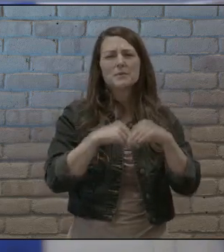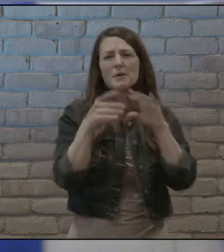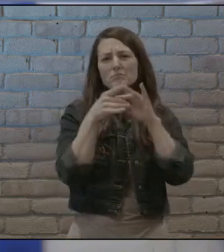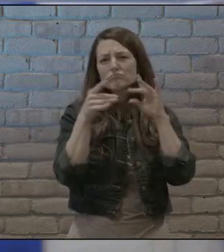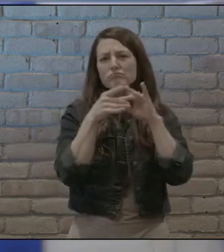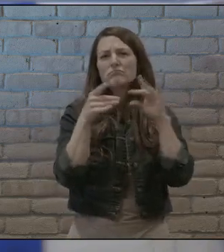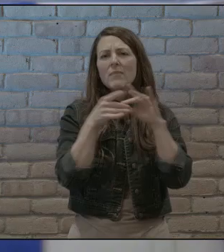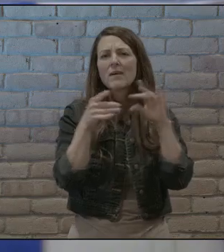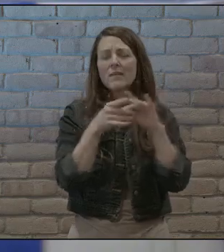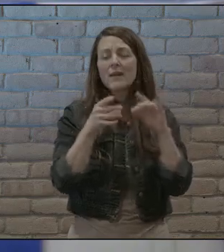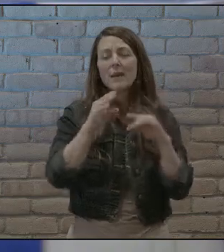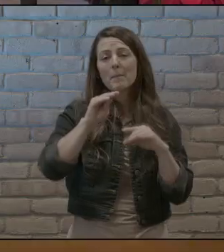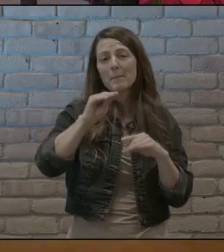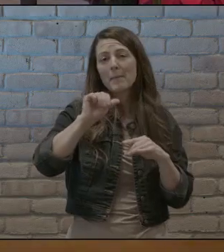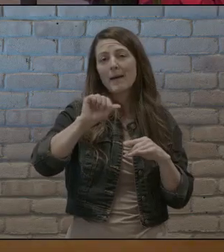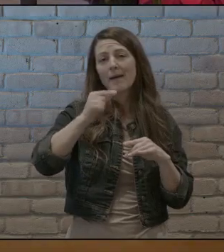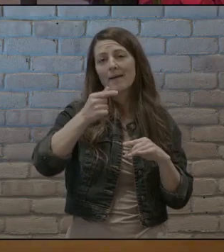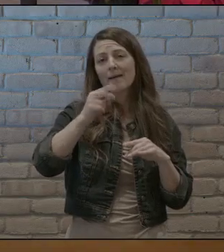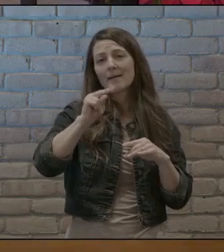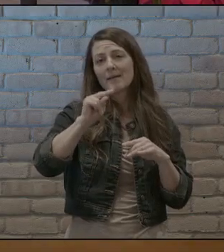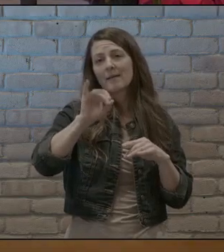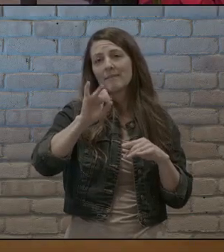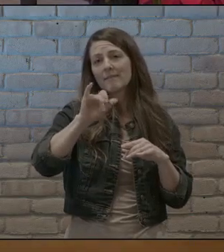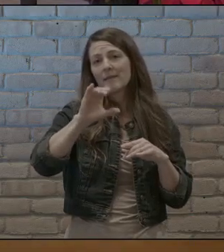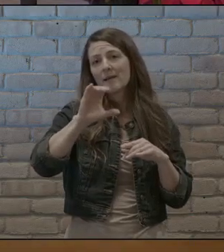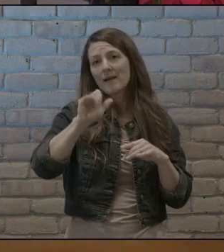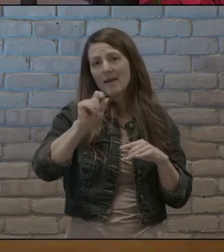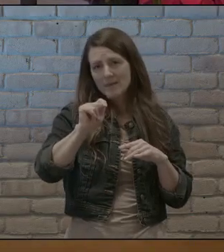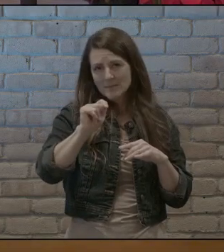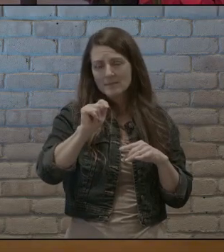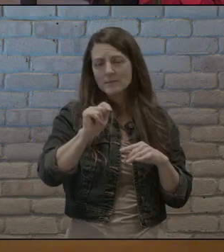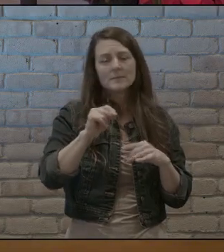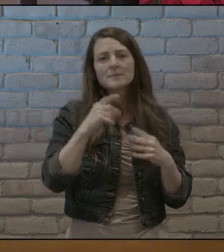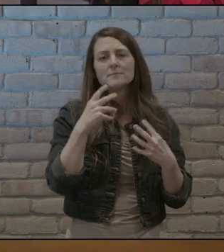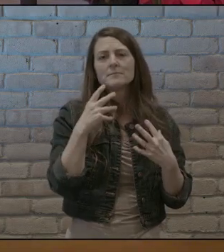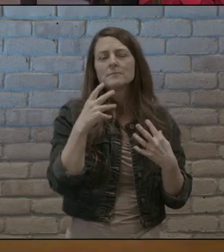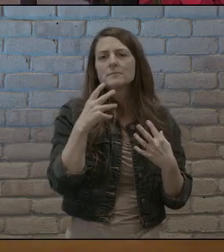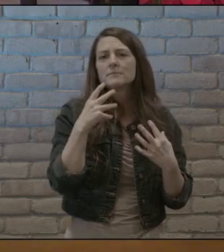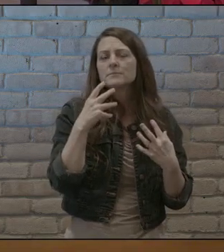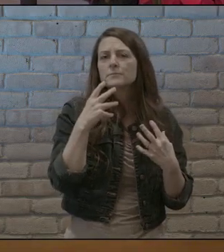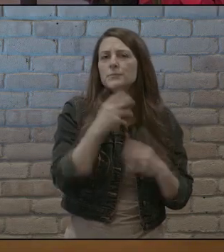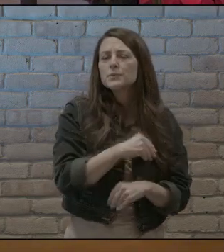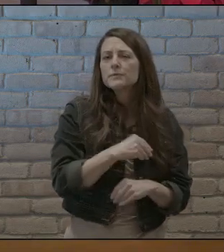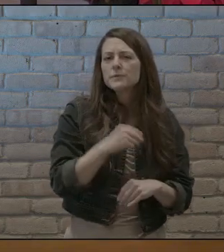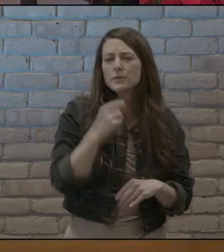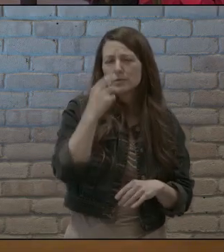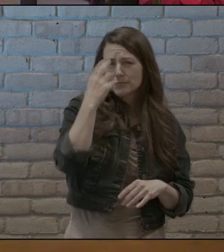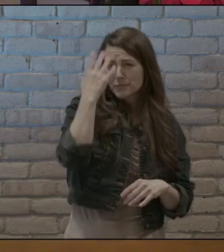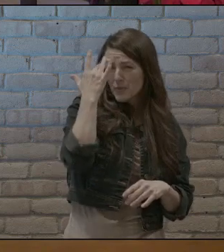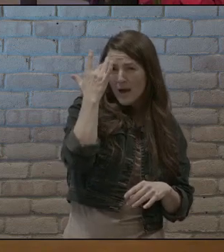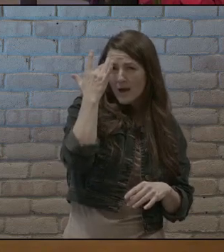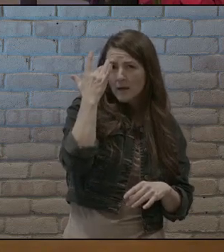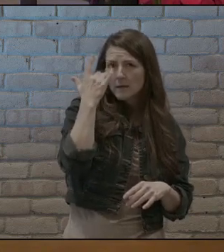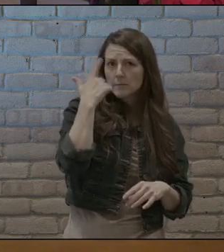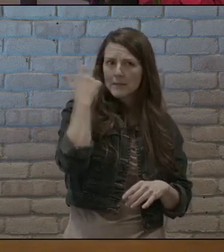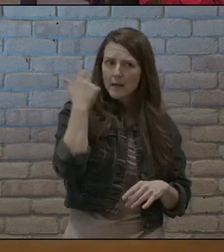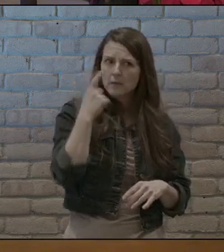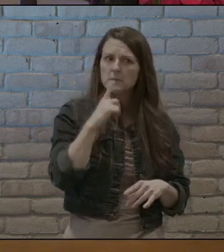Magnificat. Now, the Magnificat, I think, is so beautiful because it's so